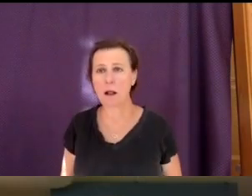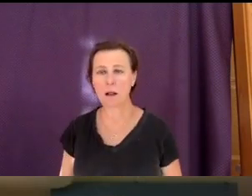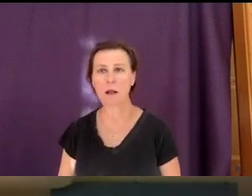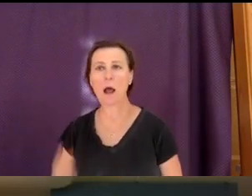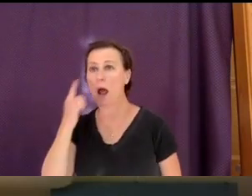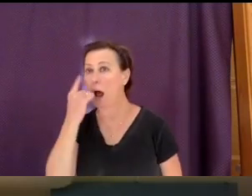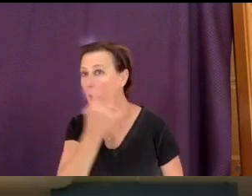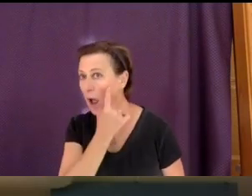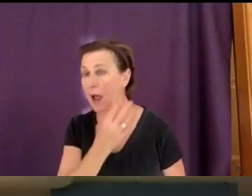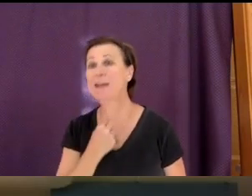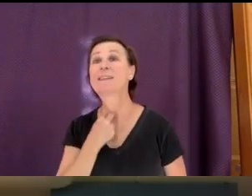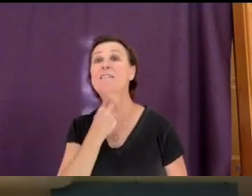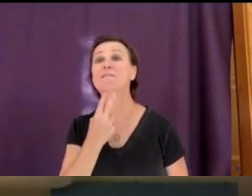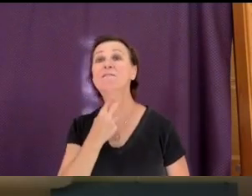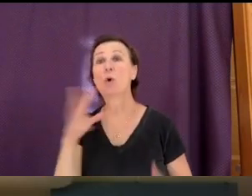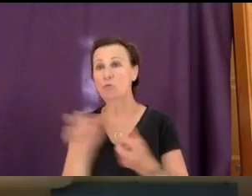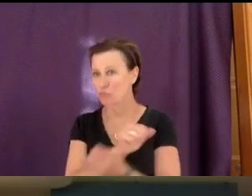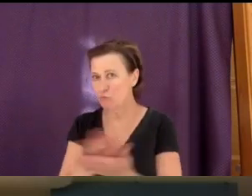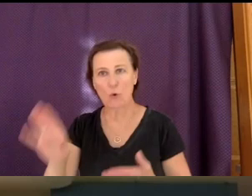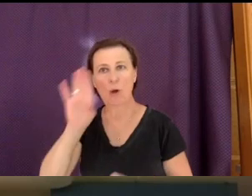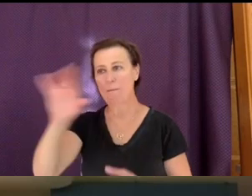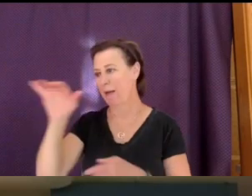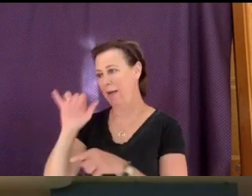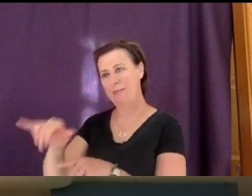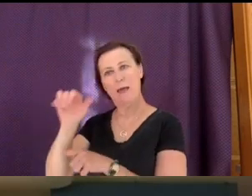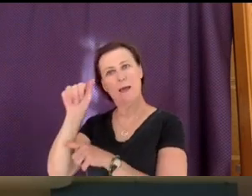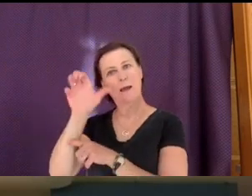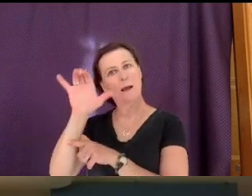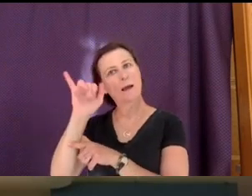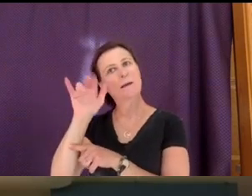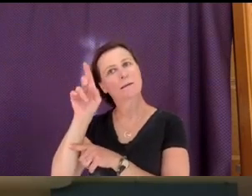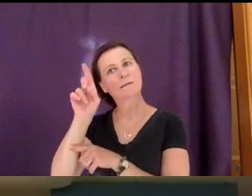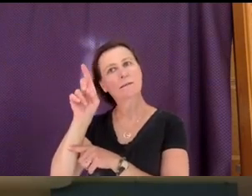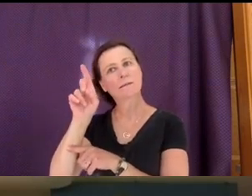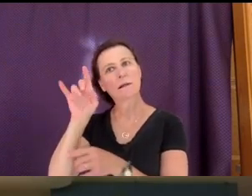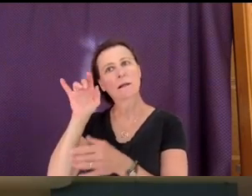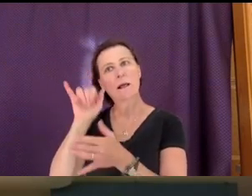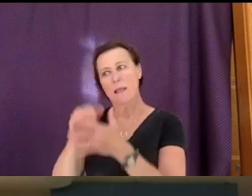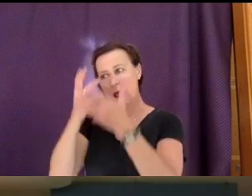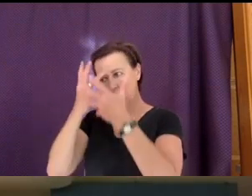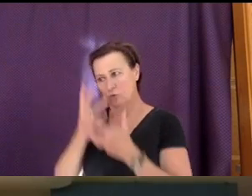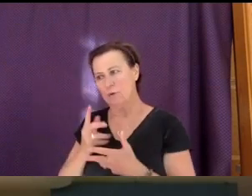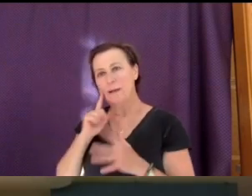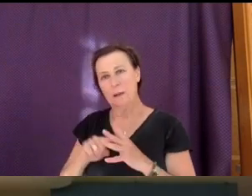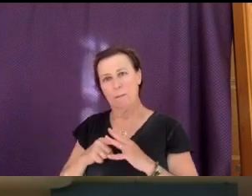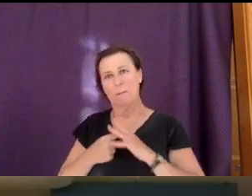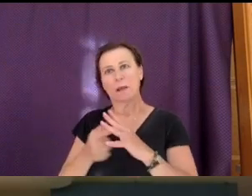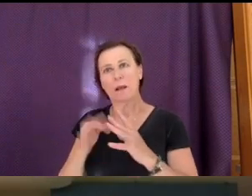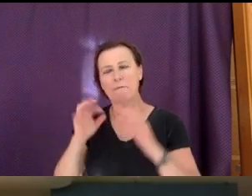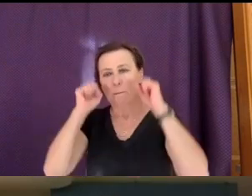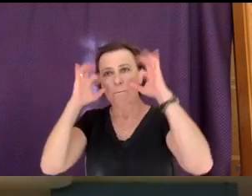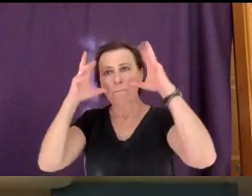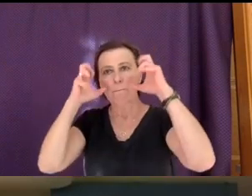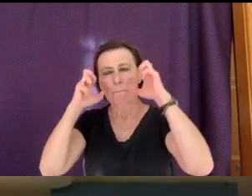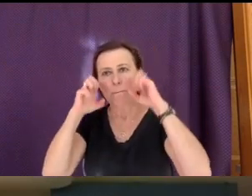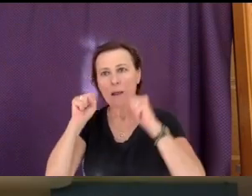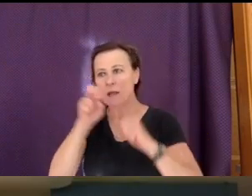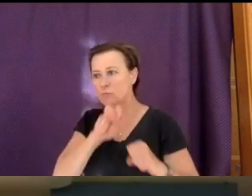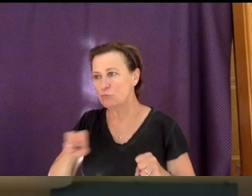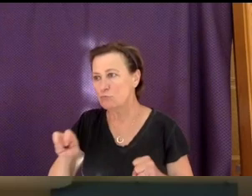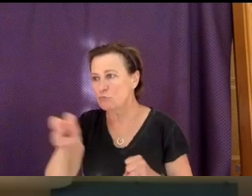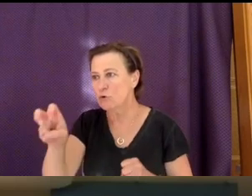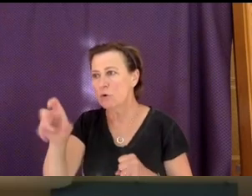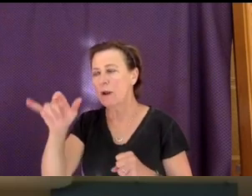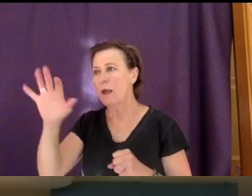acid. This tragedy was the beginning of a remarkable journey of discovery, and it was sparked